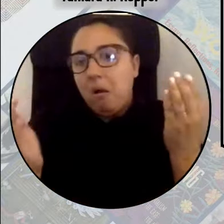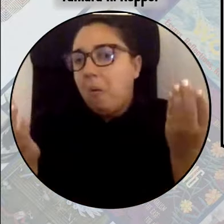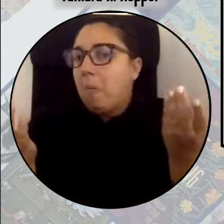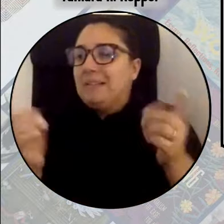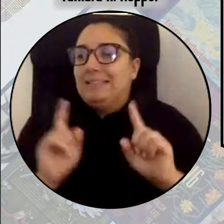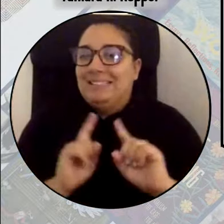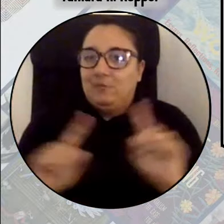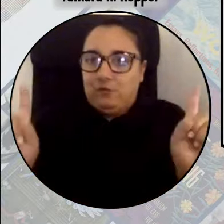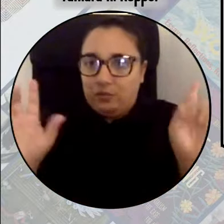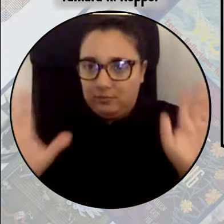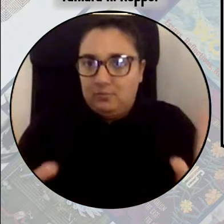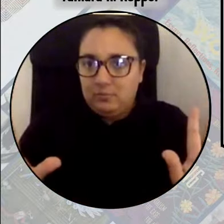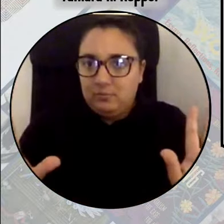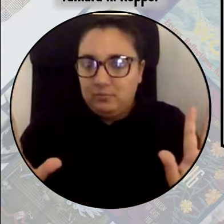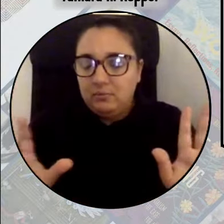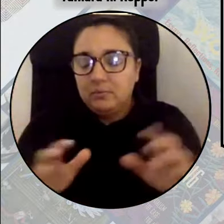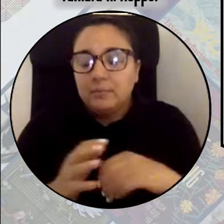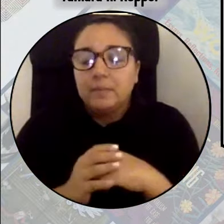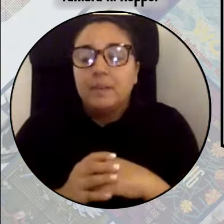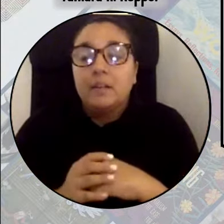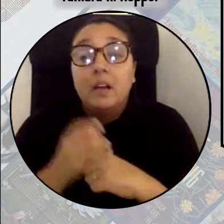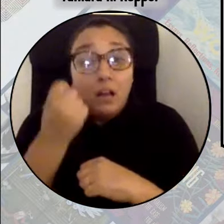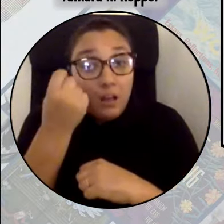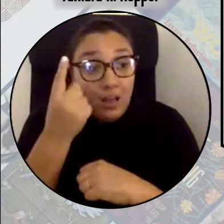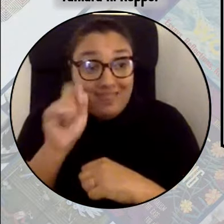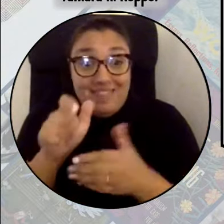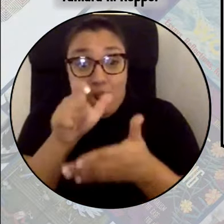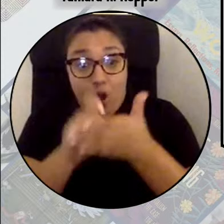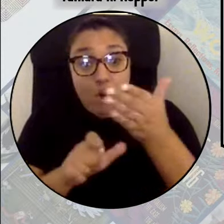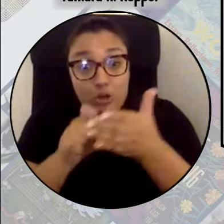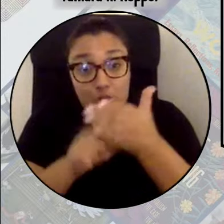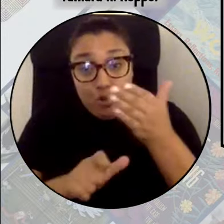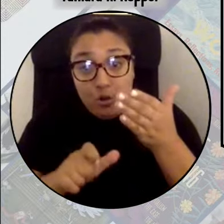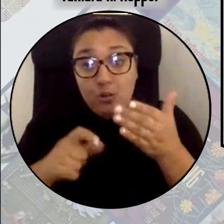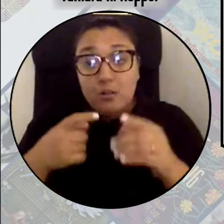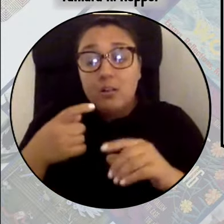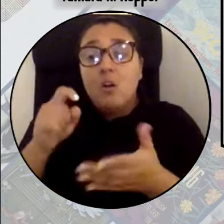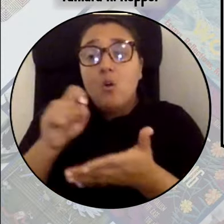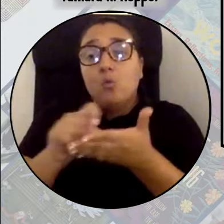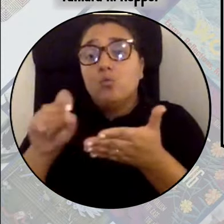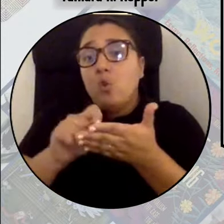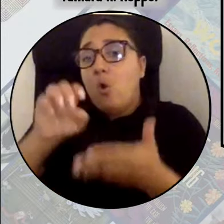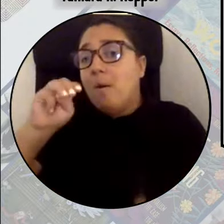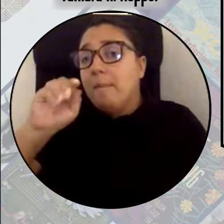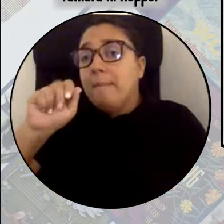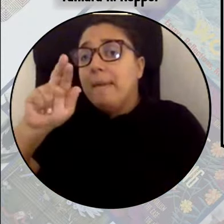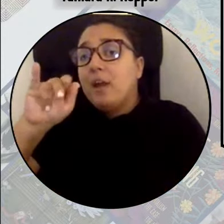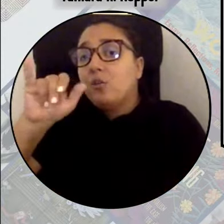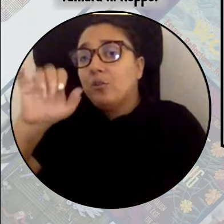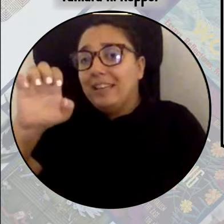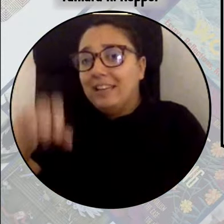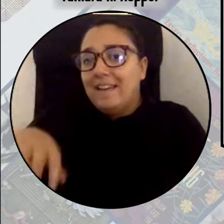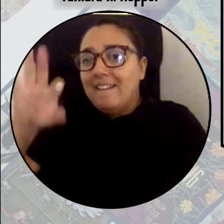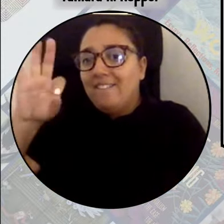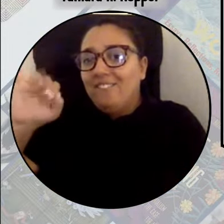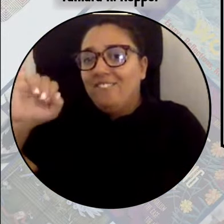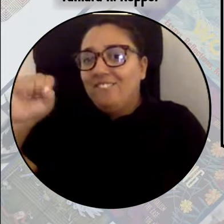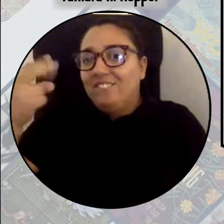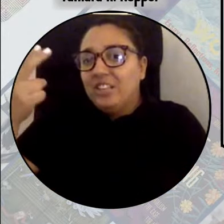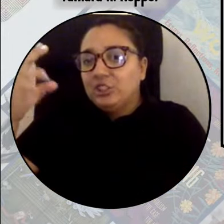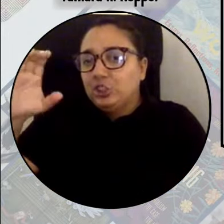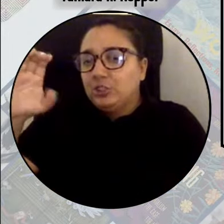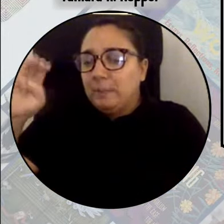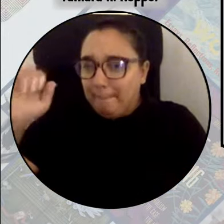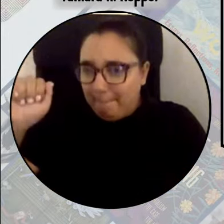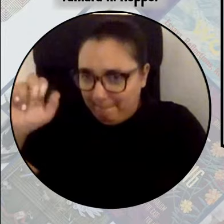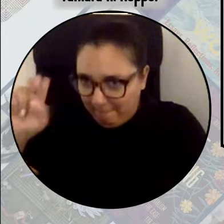part of that. This is an article, by the way, about Marion Fishman, for those who don't know, who is a doctor who did a lot of work